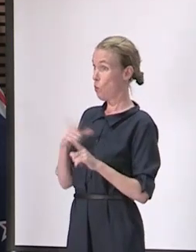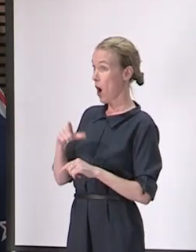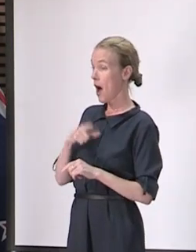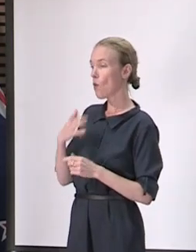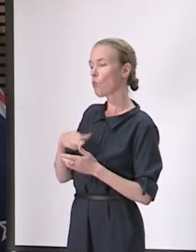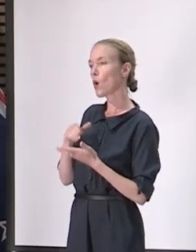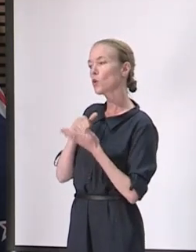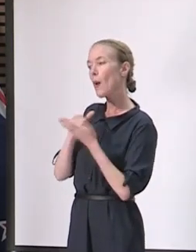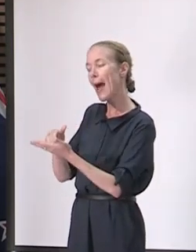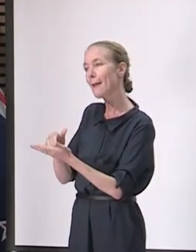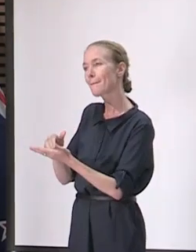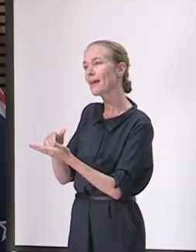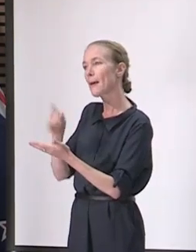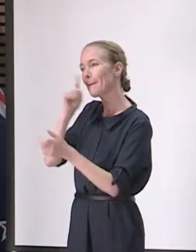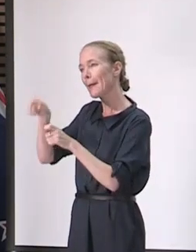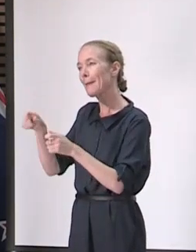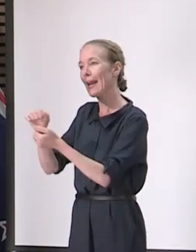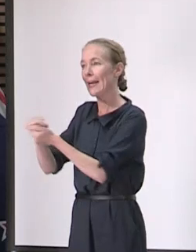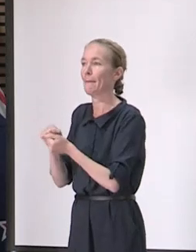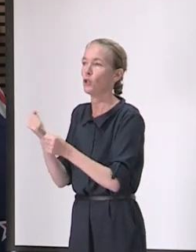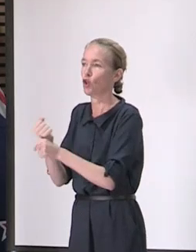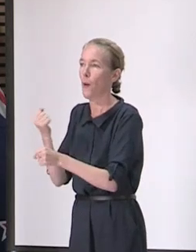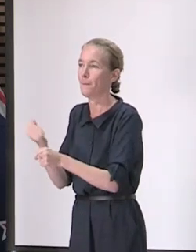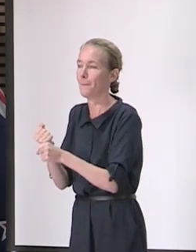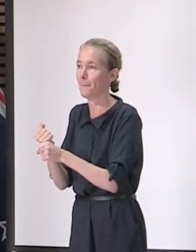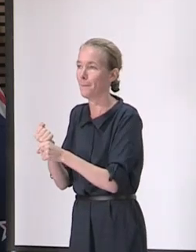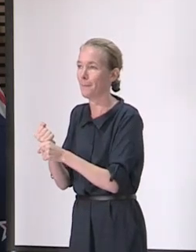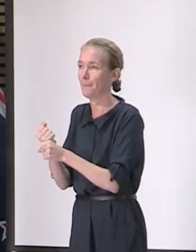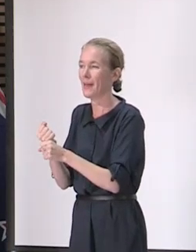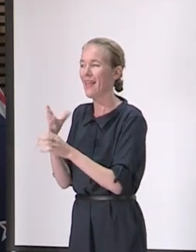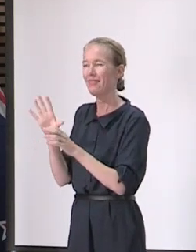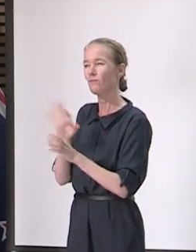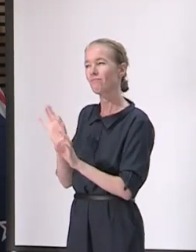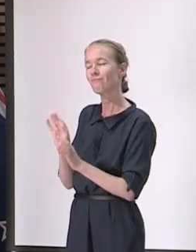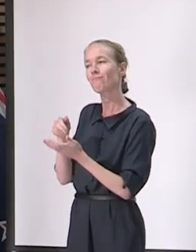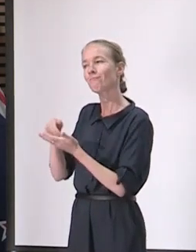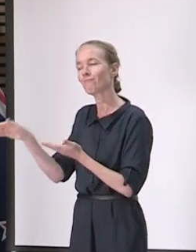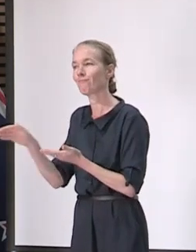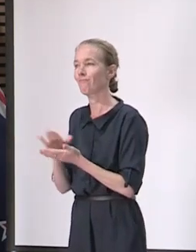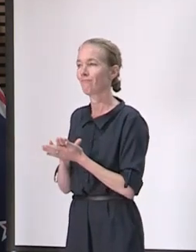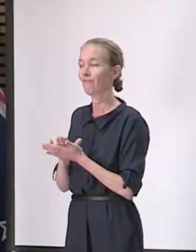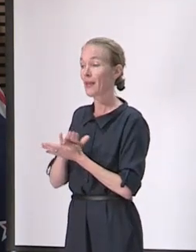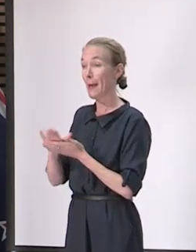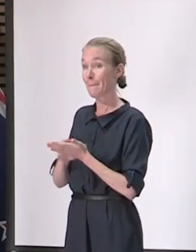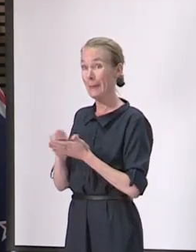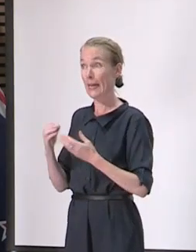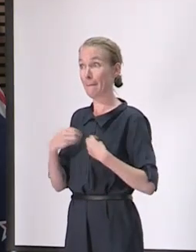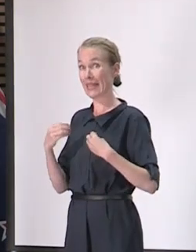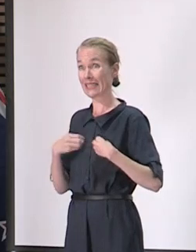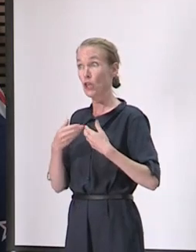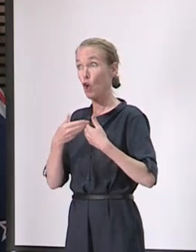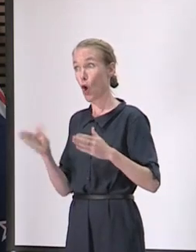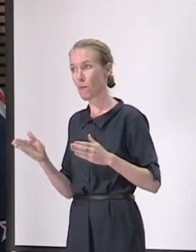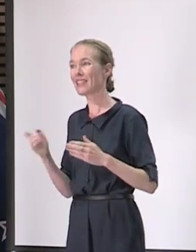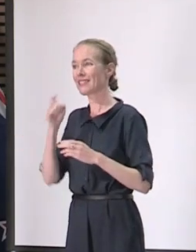keep those people employed to their place of work, and so they can be at the ready when their businesses